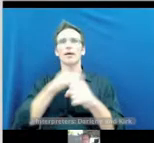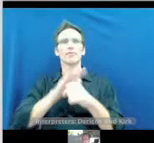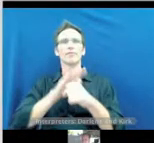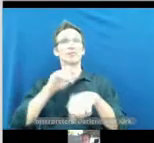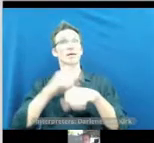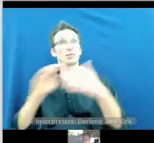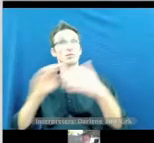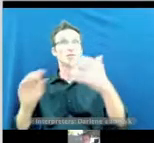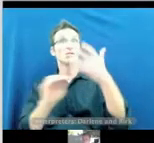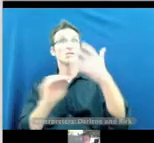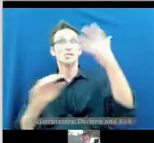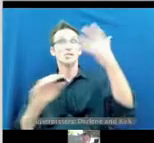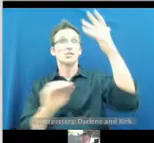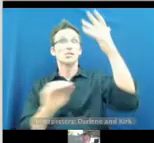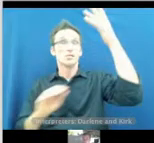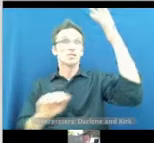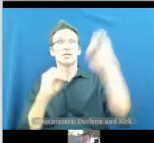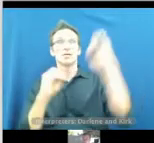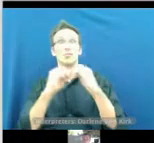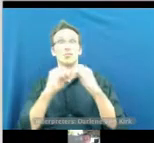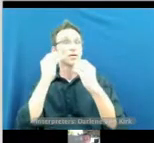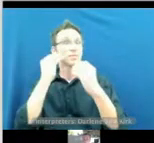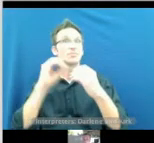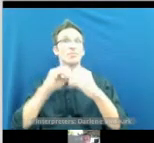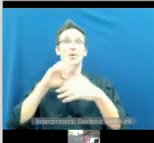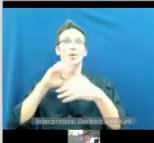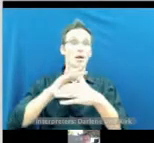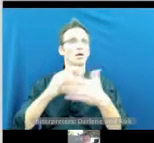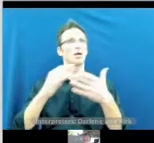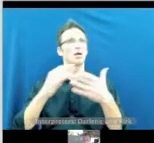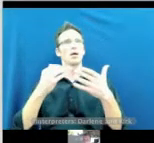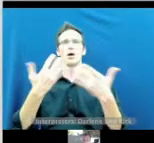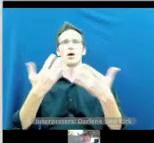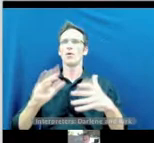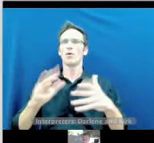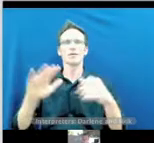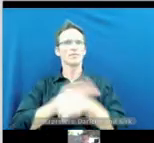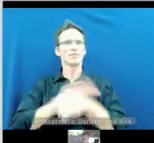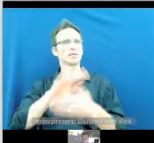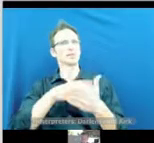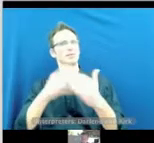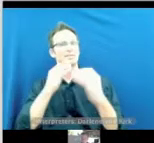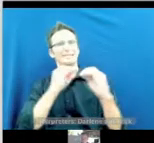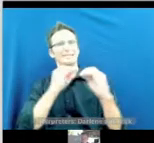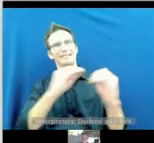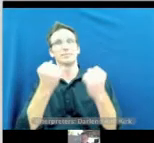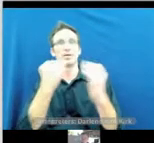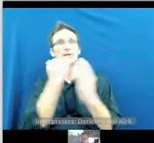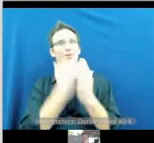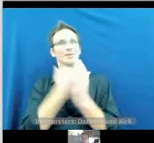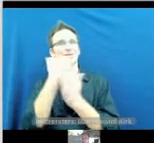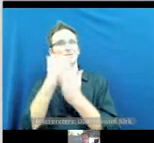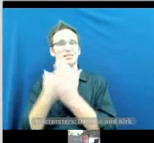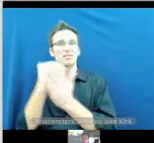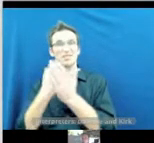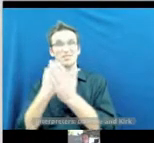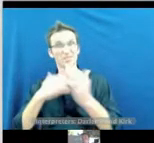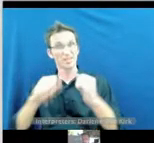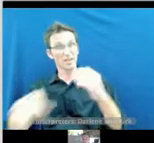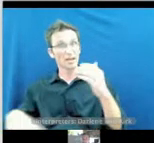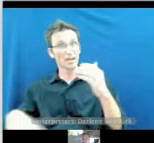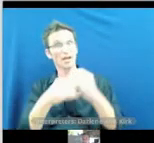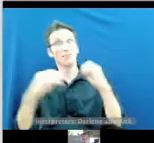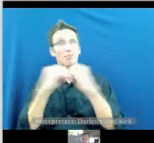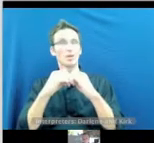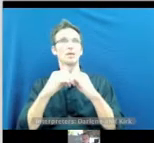no time for an extra course. And so understanding that, I'd like to propose different